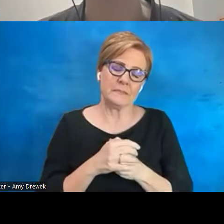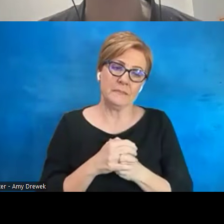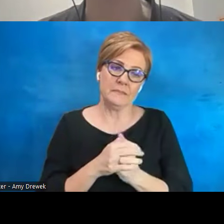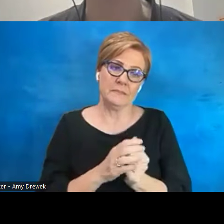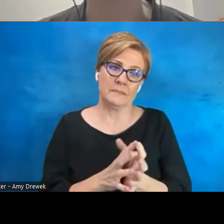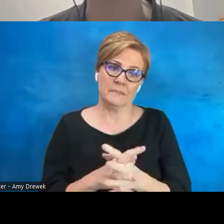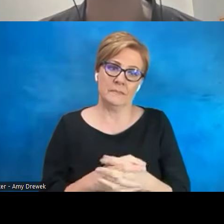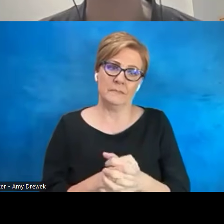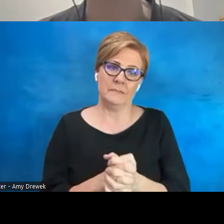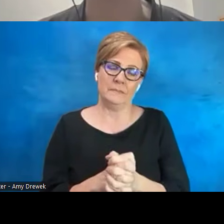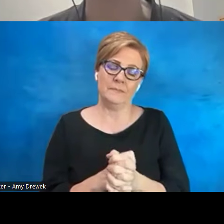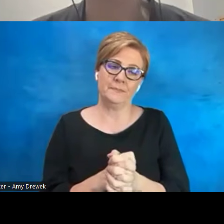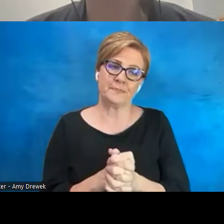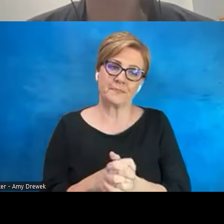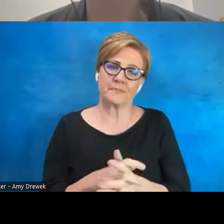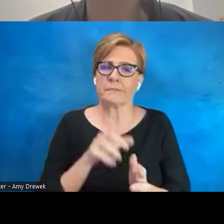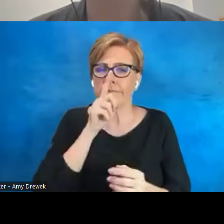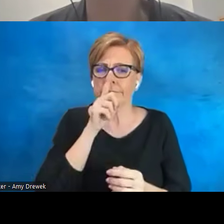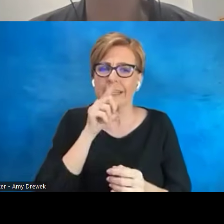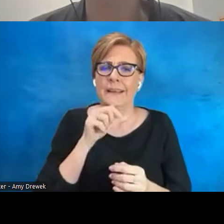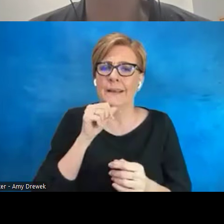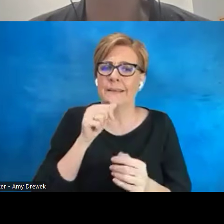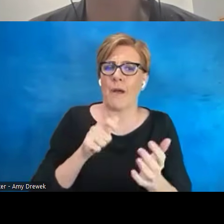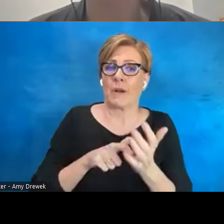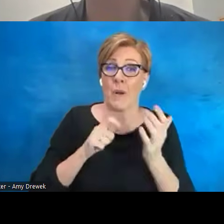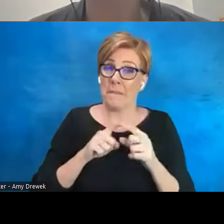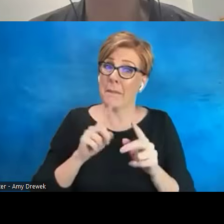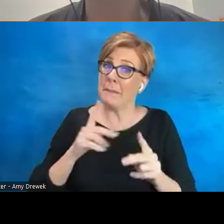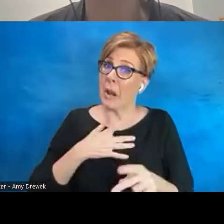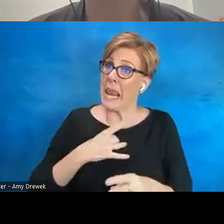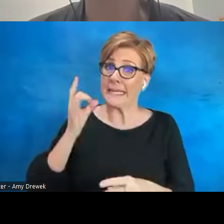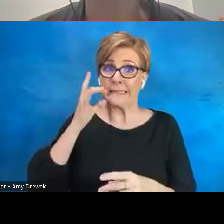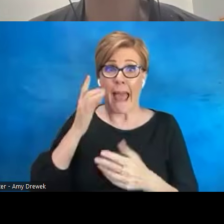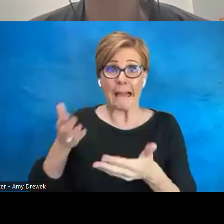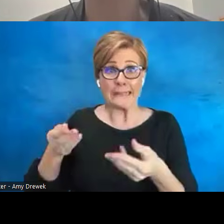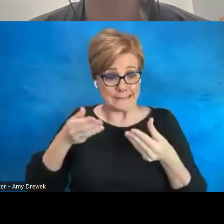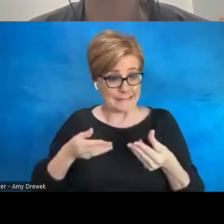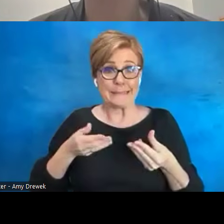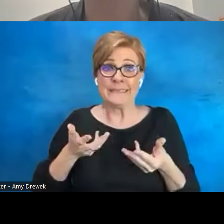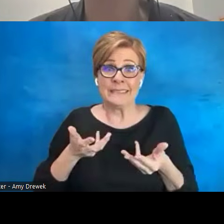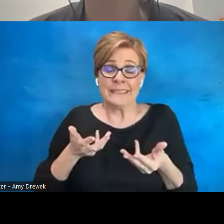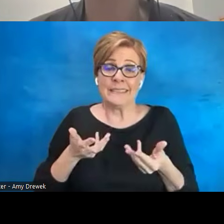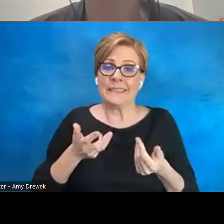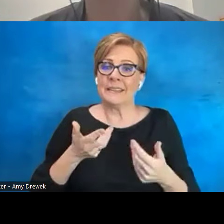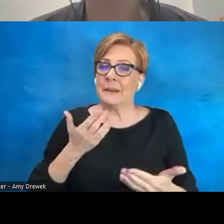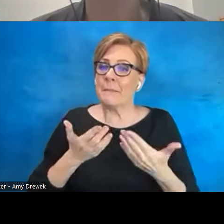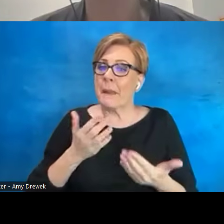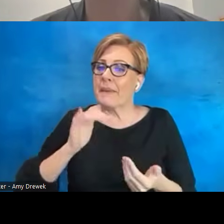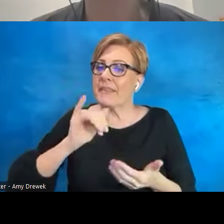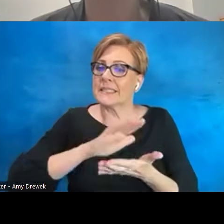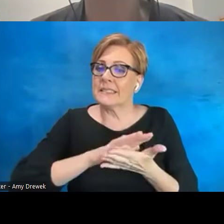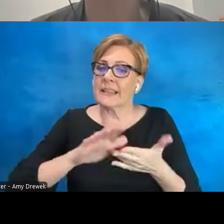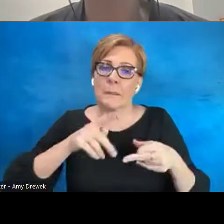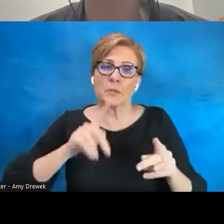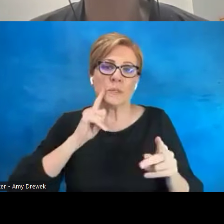I don't want to say that that's a mandatory thing, but everybody likes getting snacks, and it can be an opportunity to just introduce yourself.